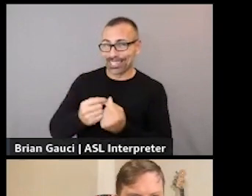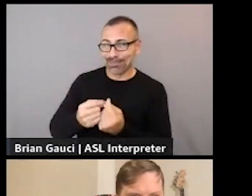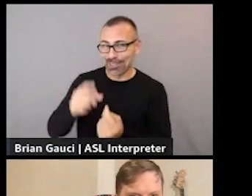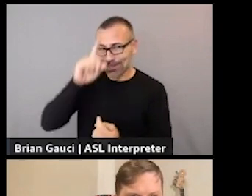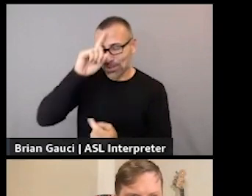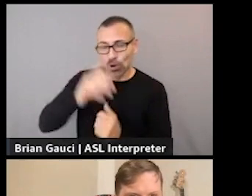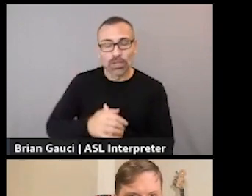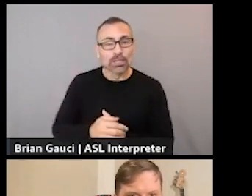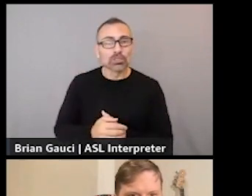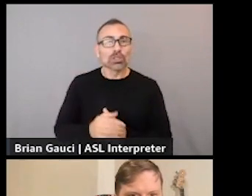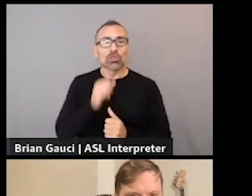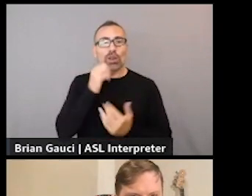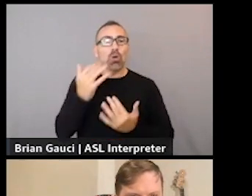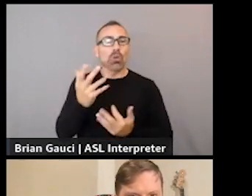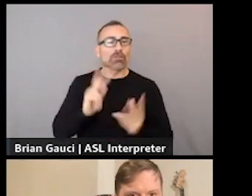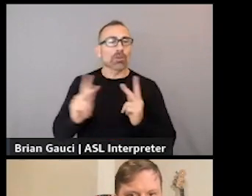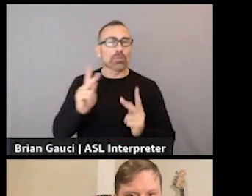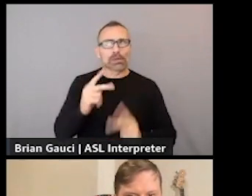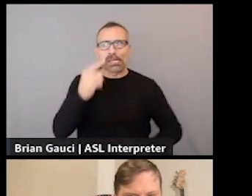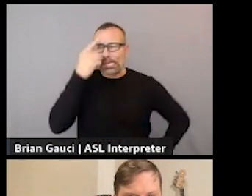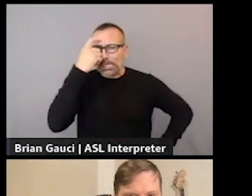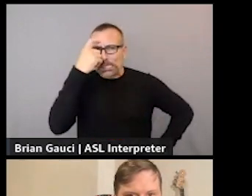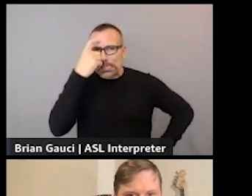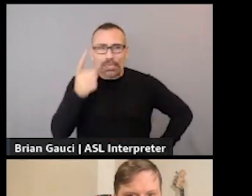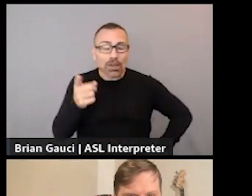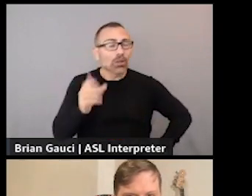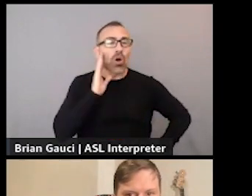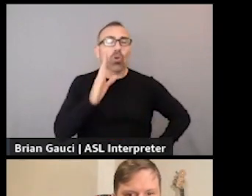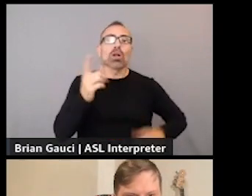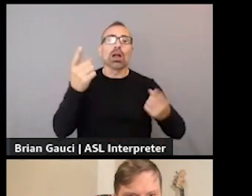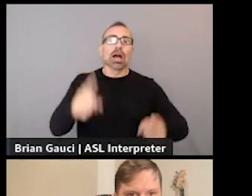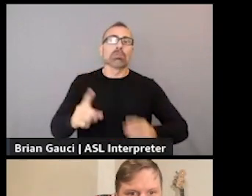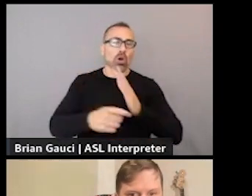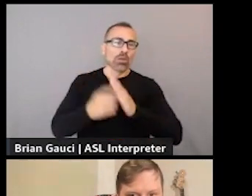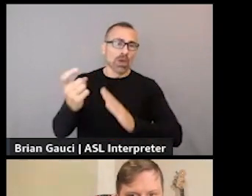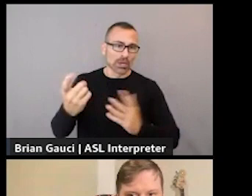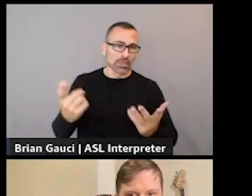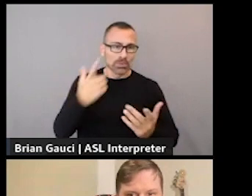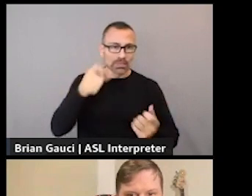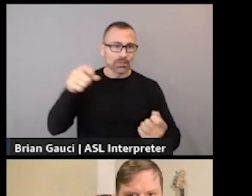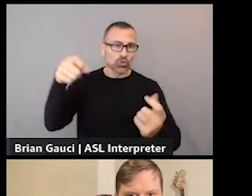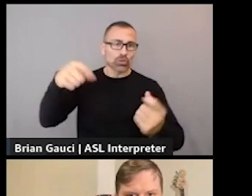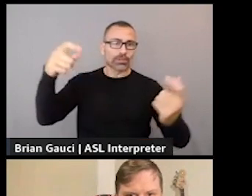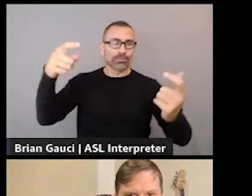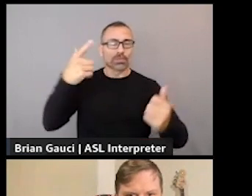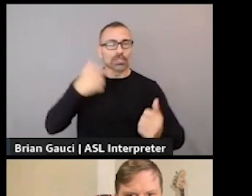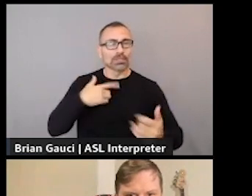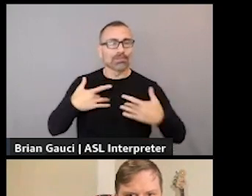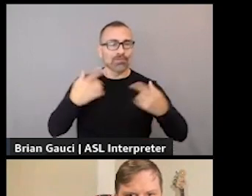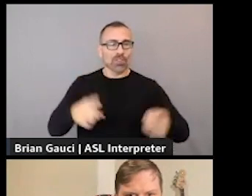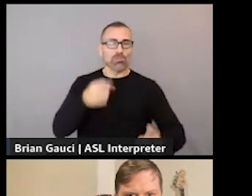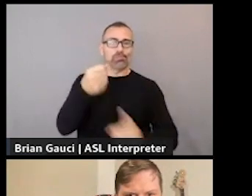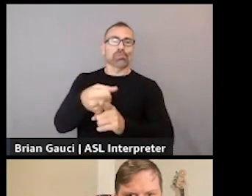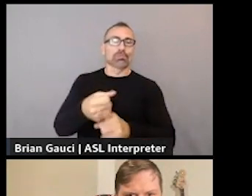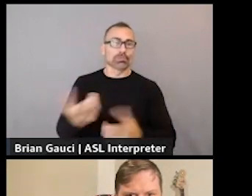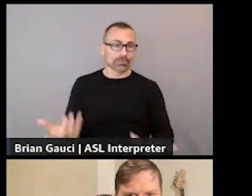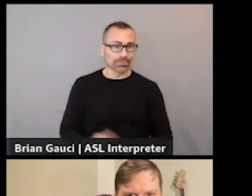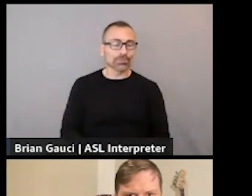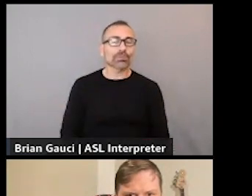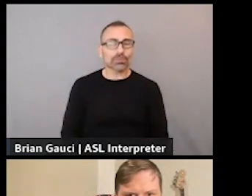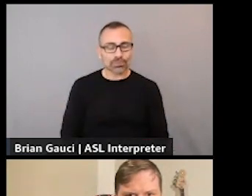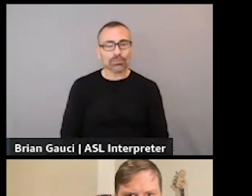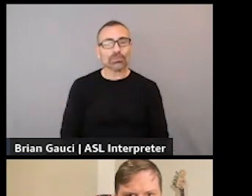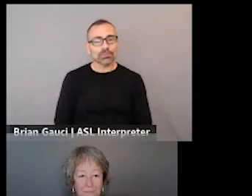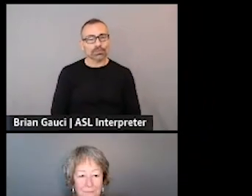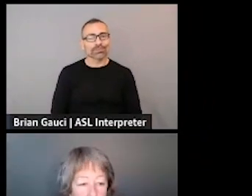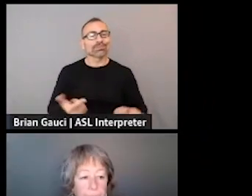might need to crawl it. You can have things triggered automatically based on events that occur. Exactly. Yeah. So of course we have to